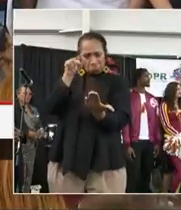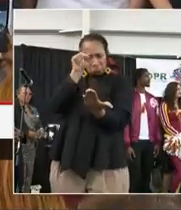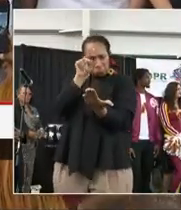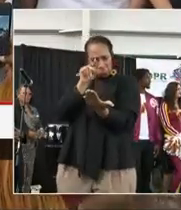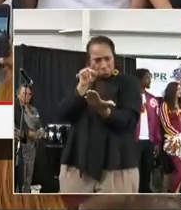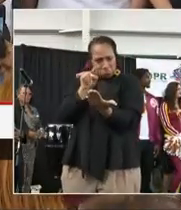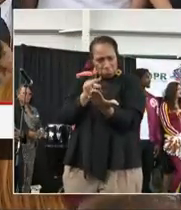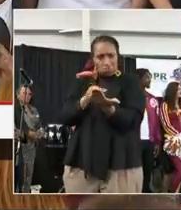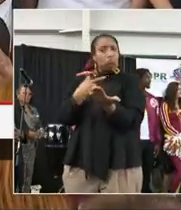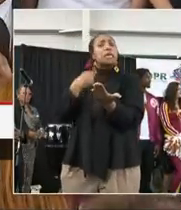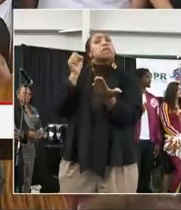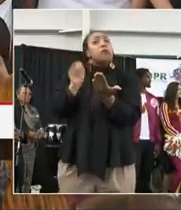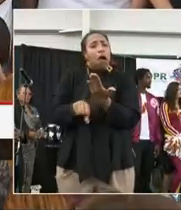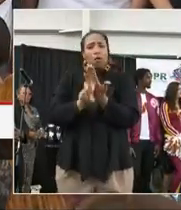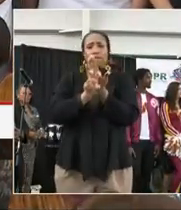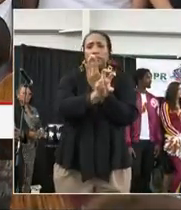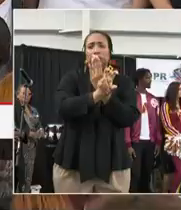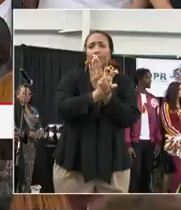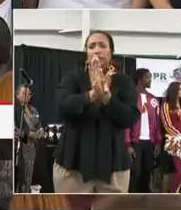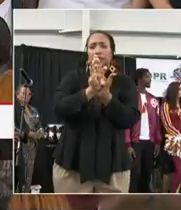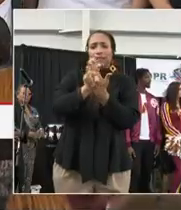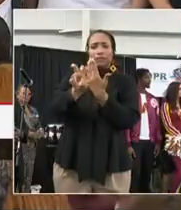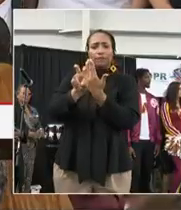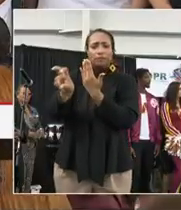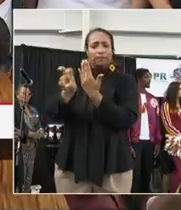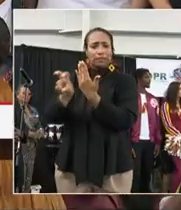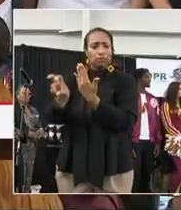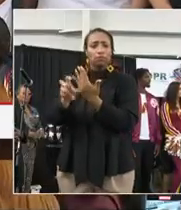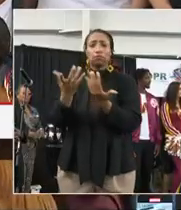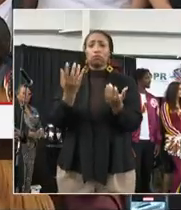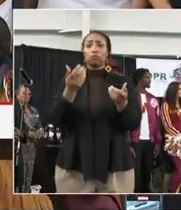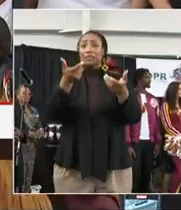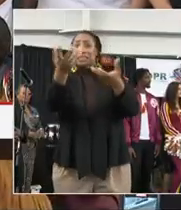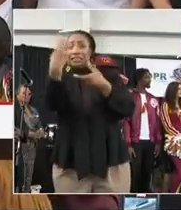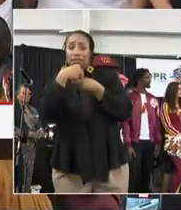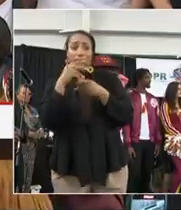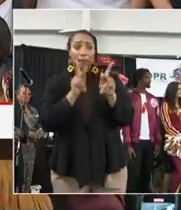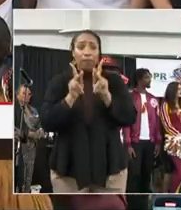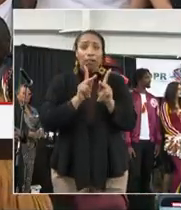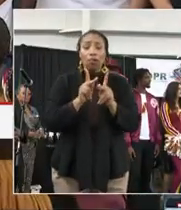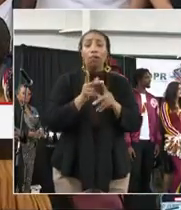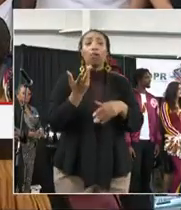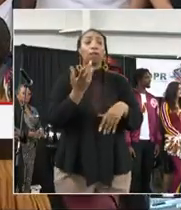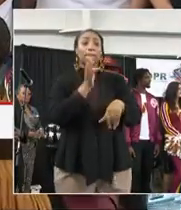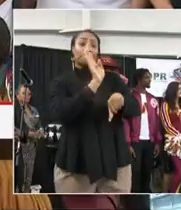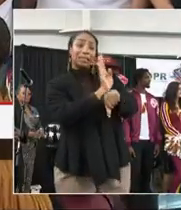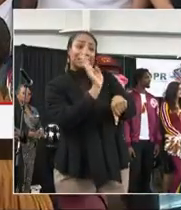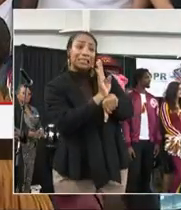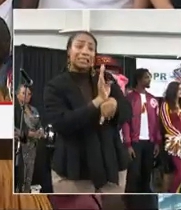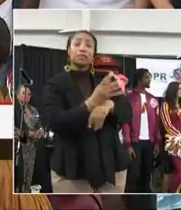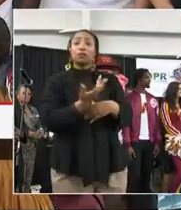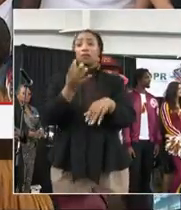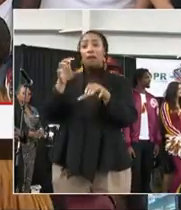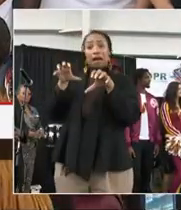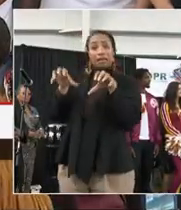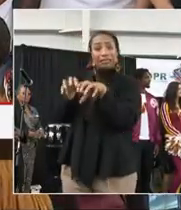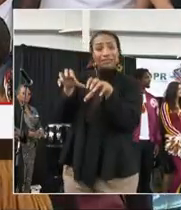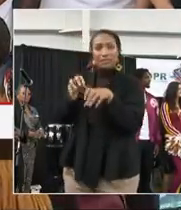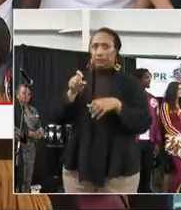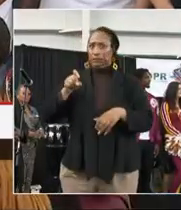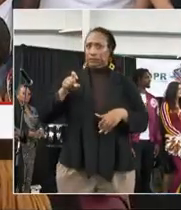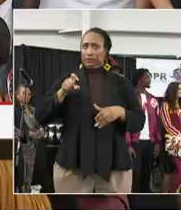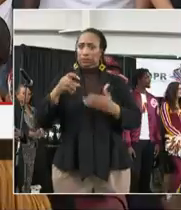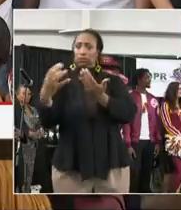people, jobs, businesses, activities, and to keep our residents